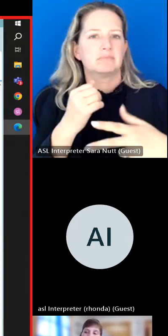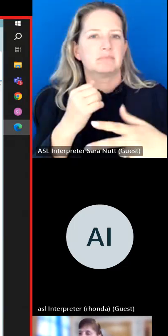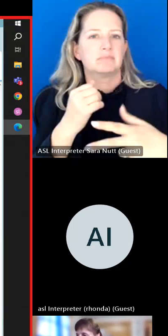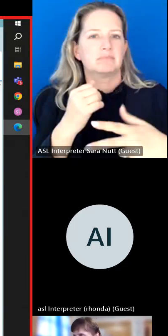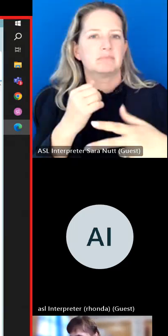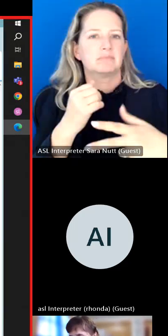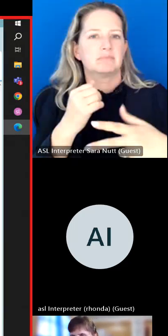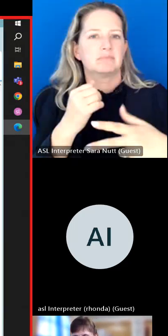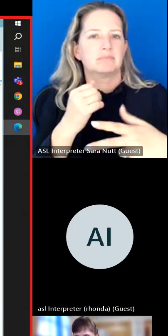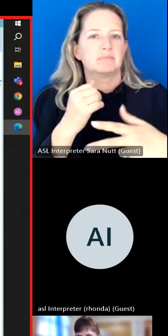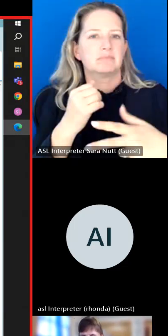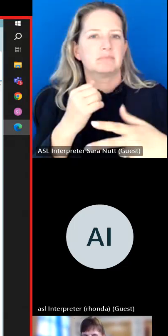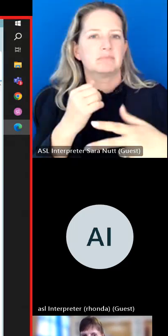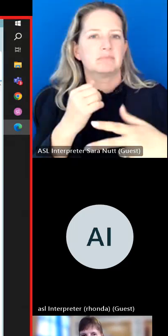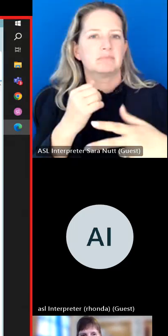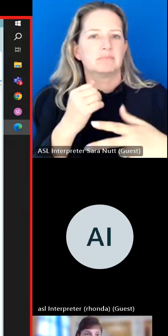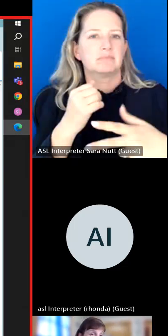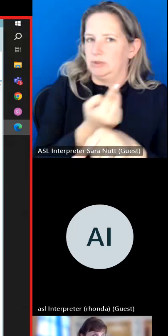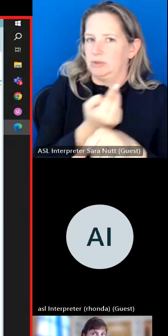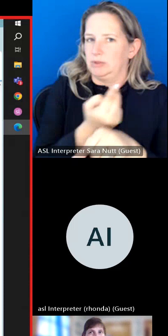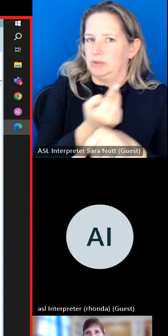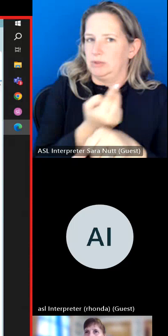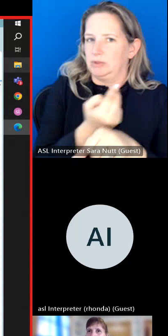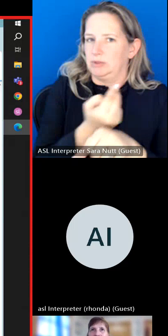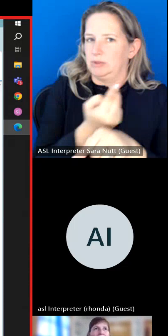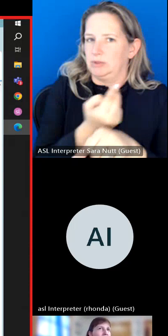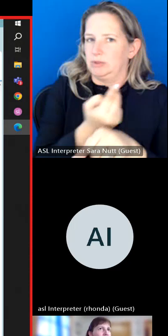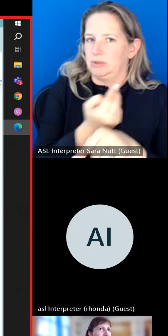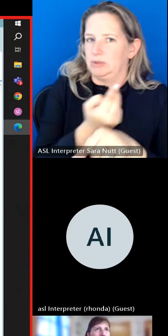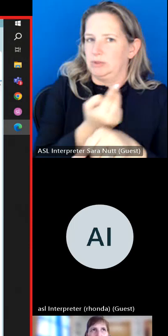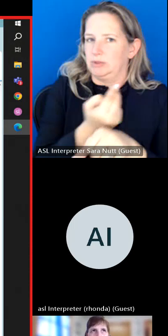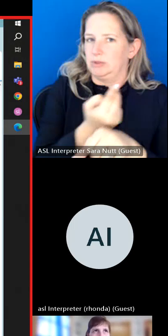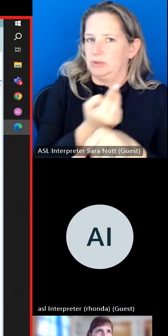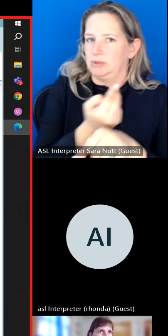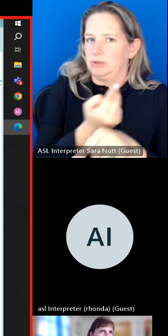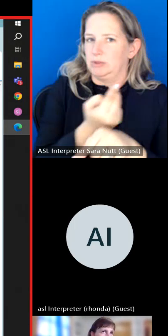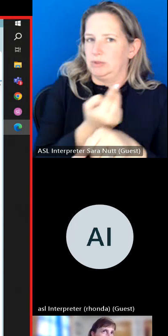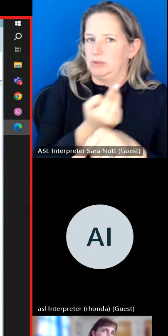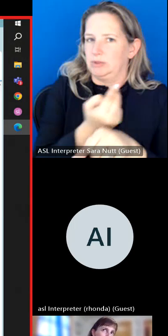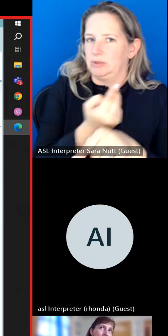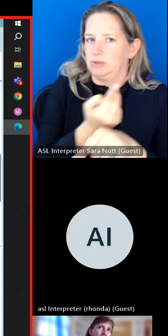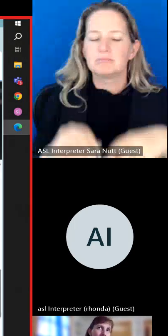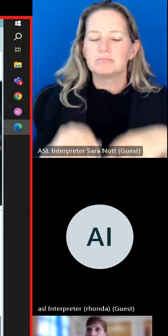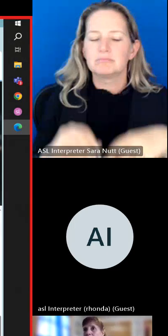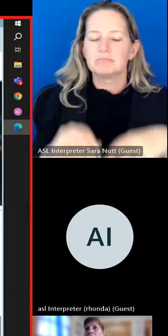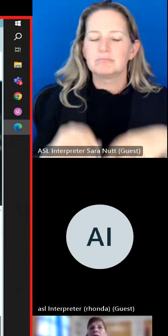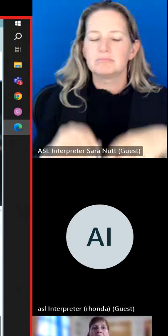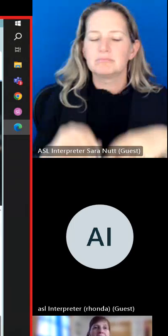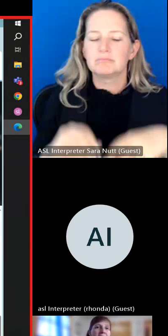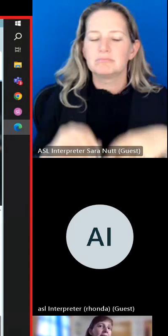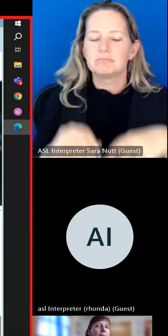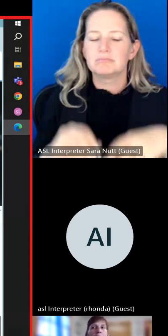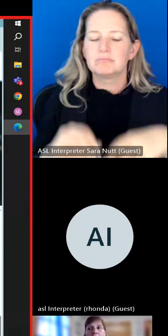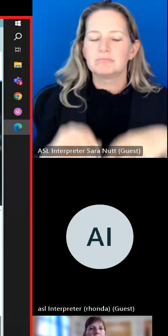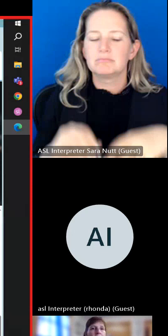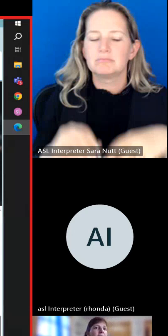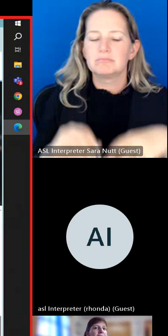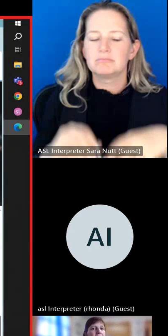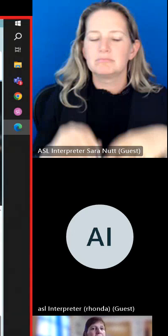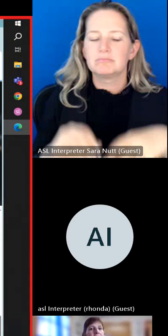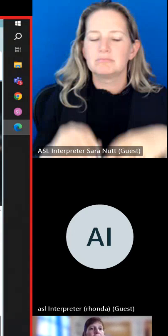And I know that adult learners like to see examples, so do I. So now at long last, I'm going to show you an